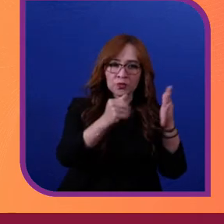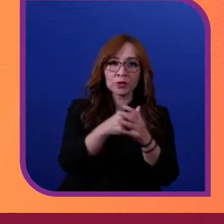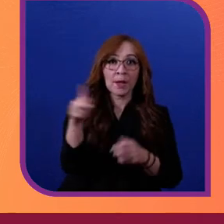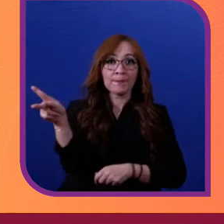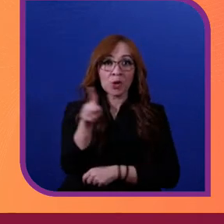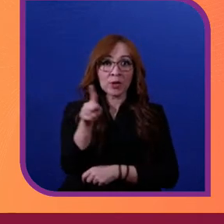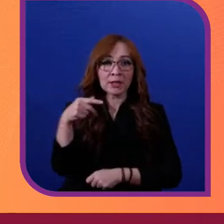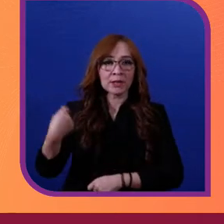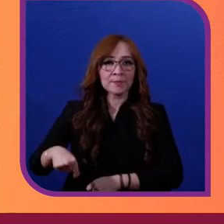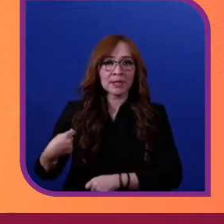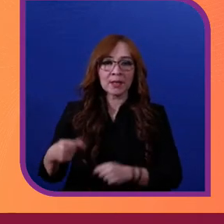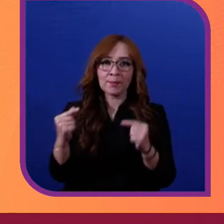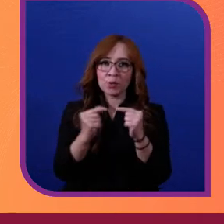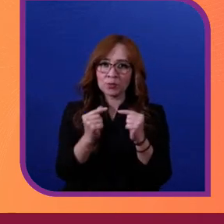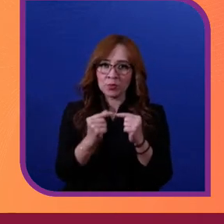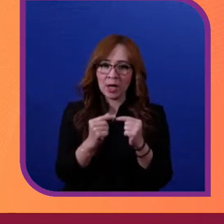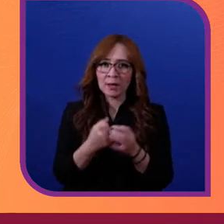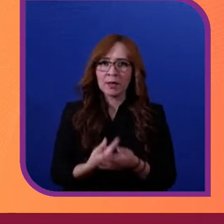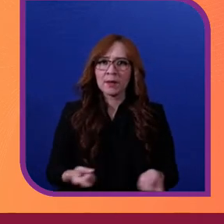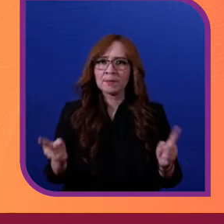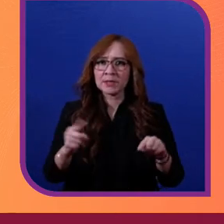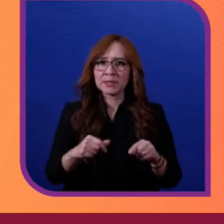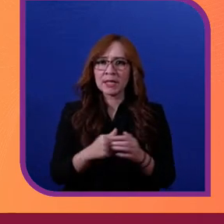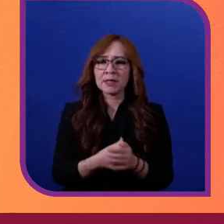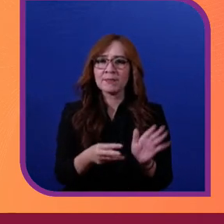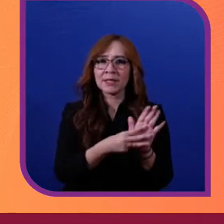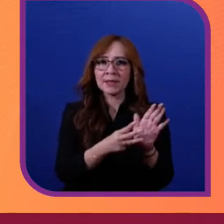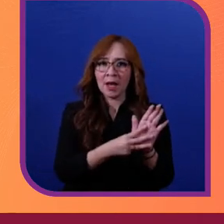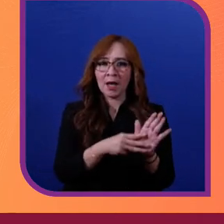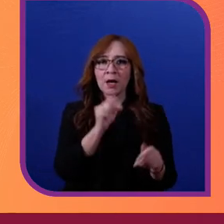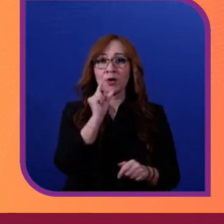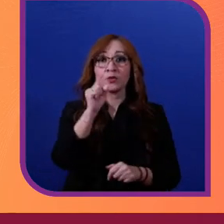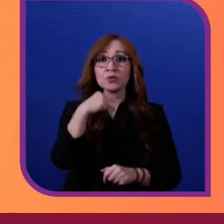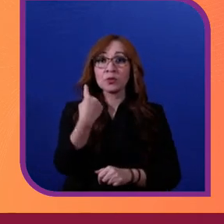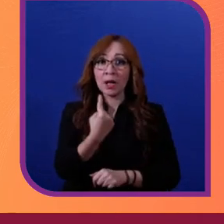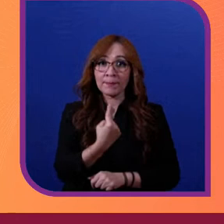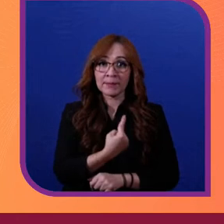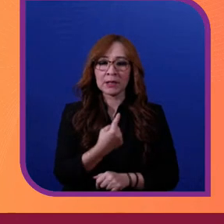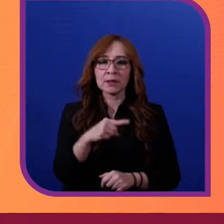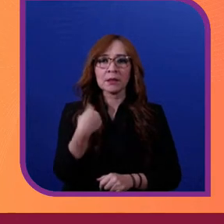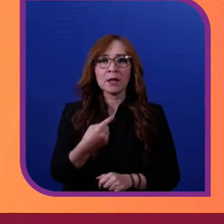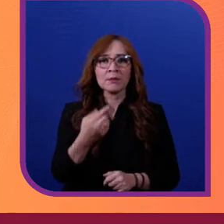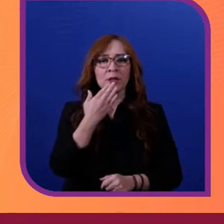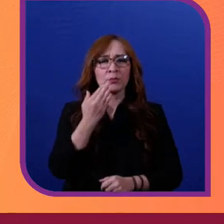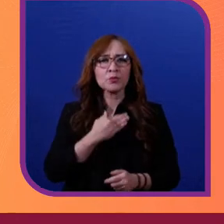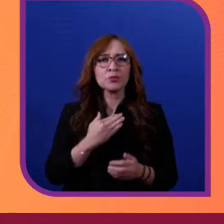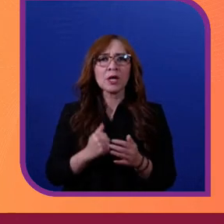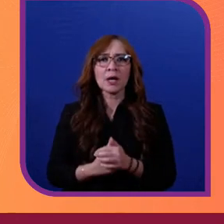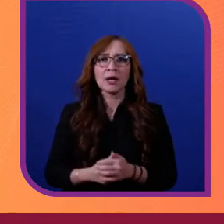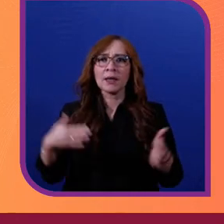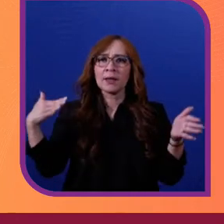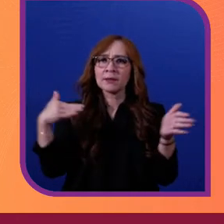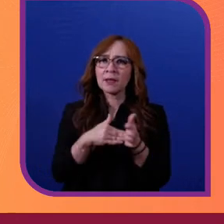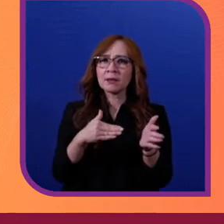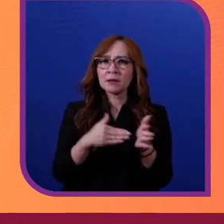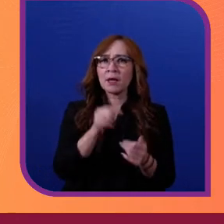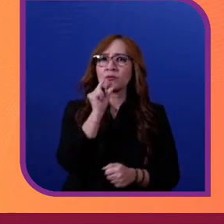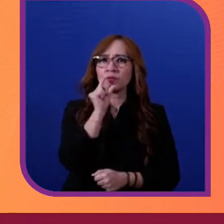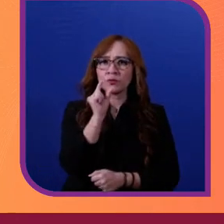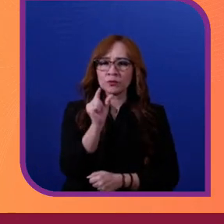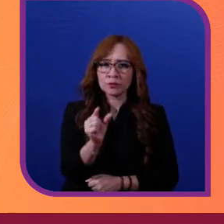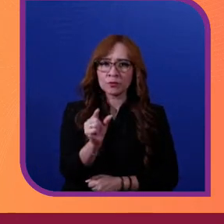memicu Horas eh we have challenge justu tuh apa